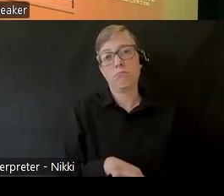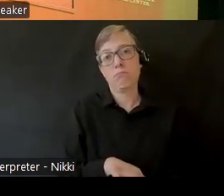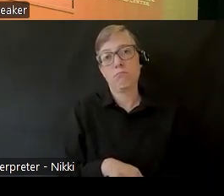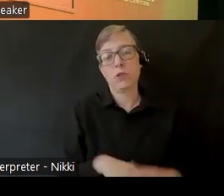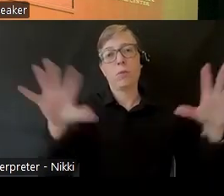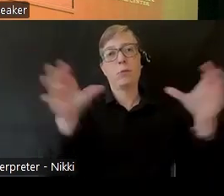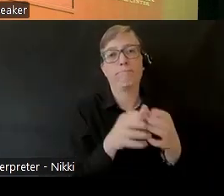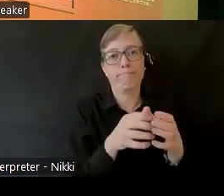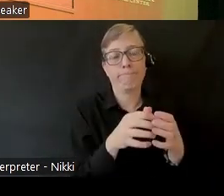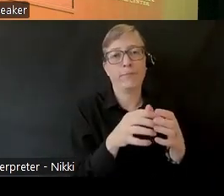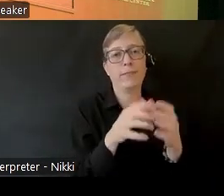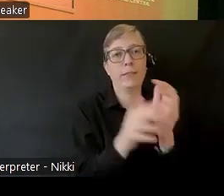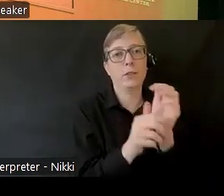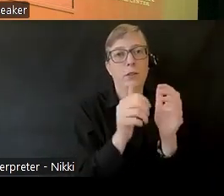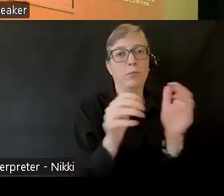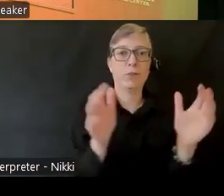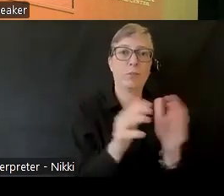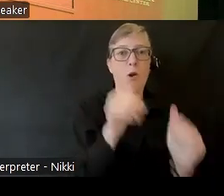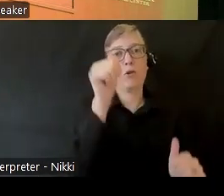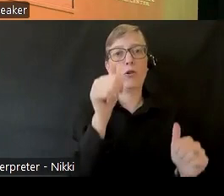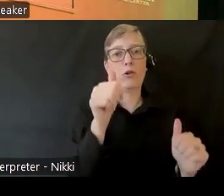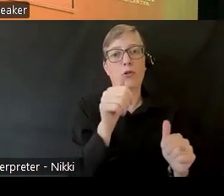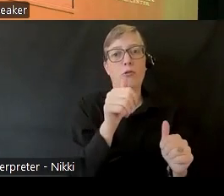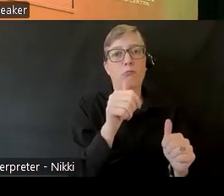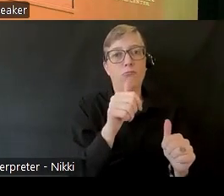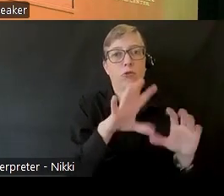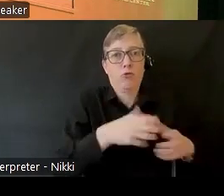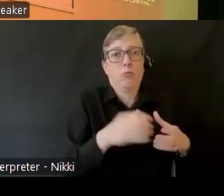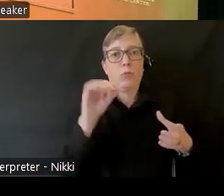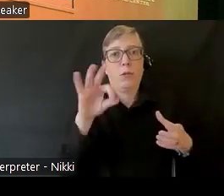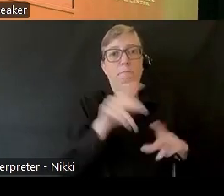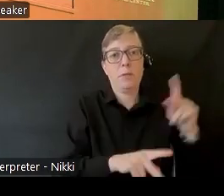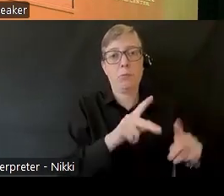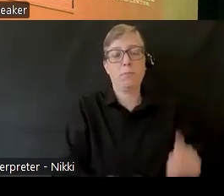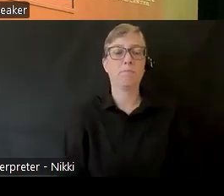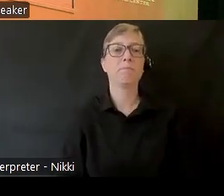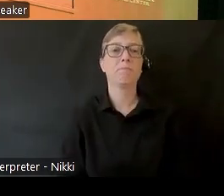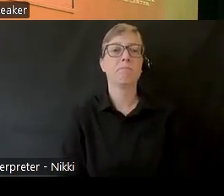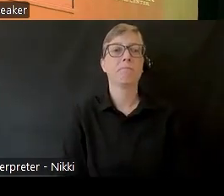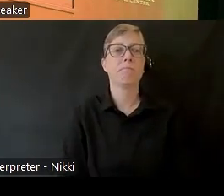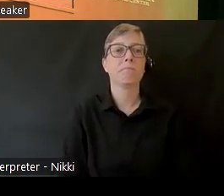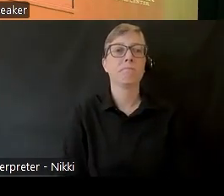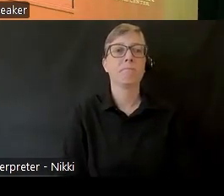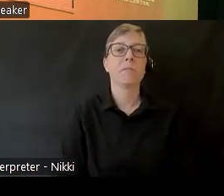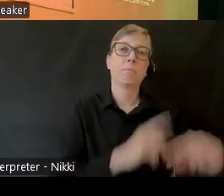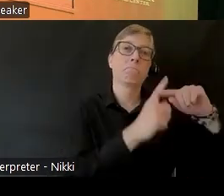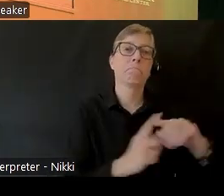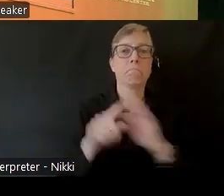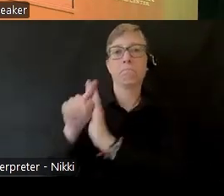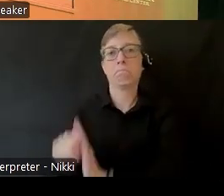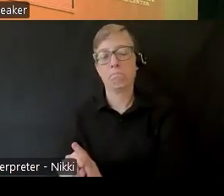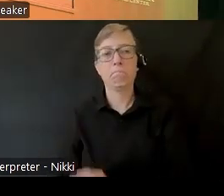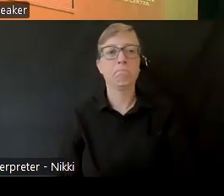population that you've touched, right? So these are the pros and cons of that.